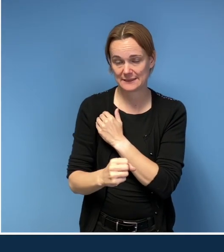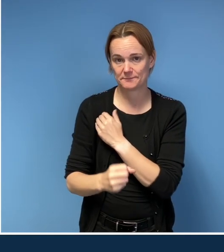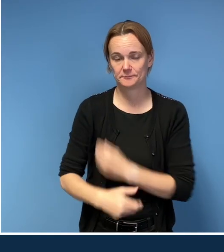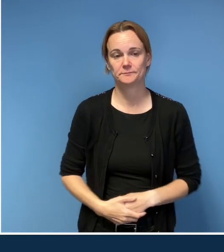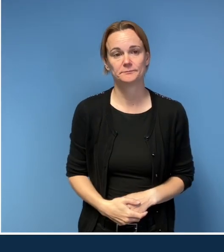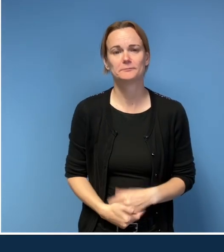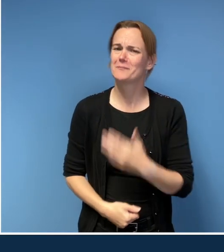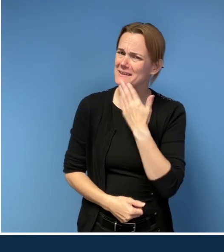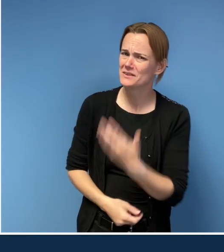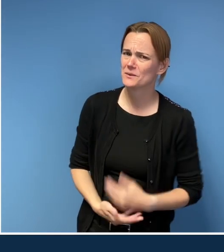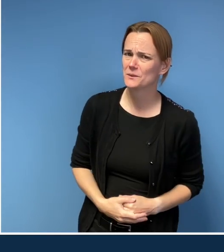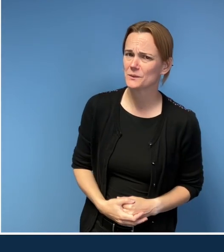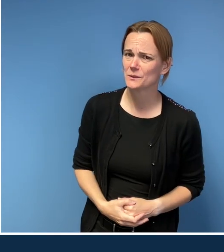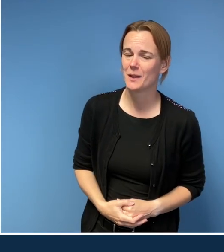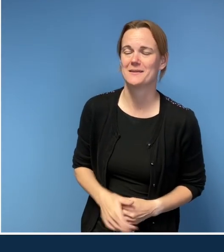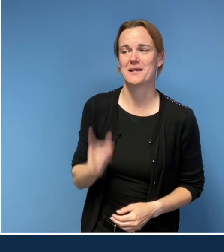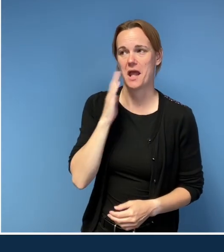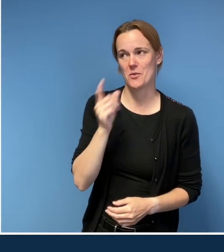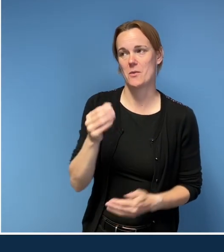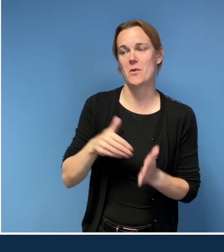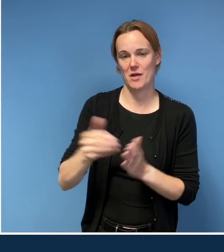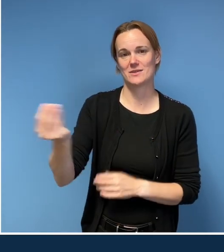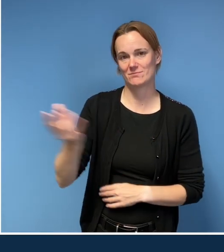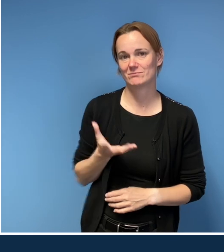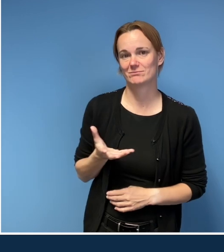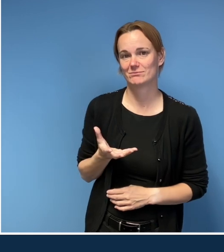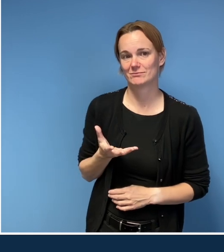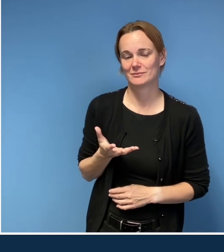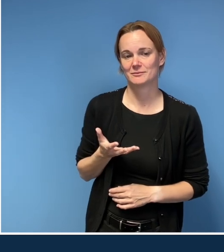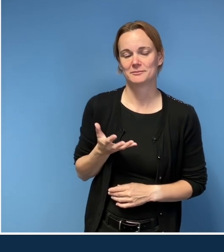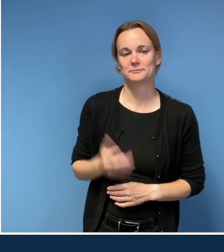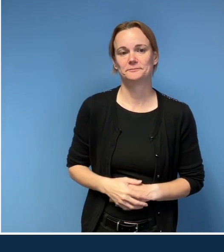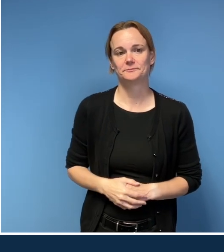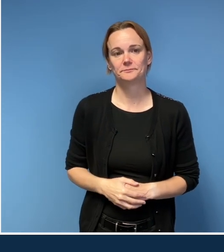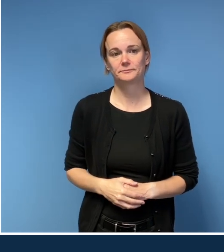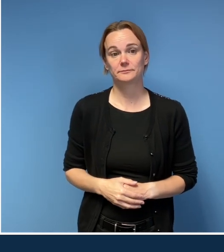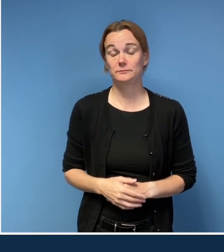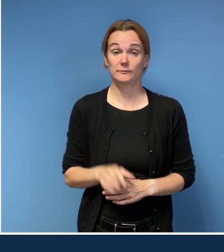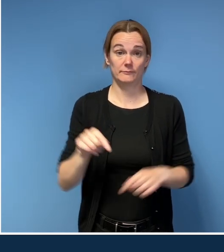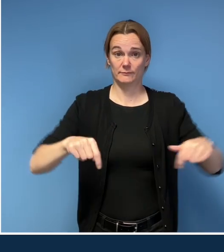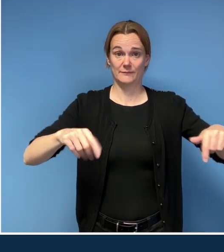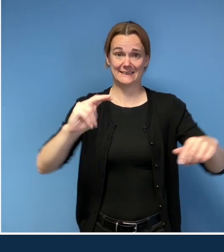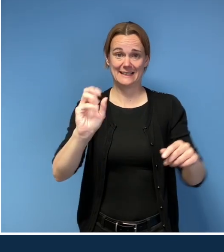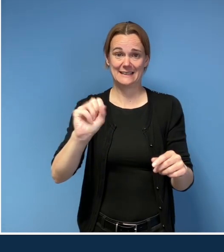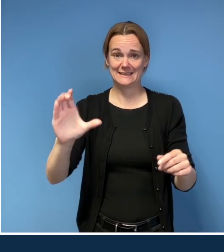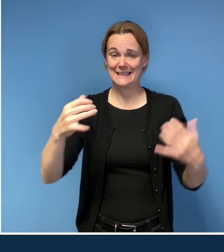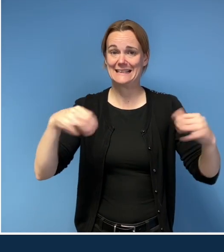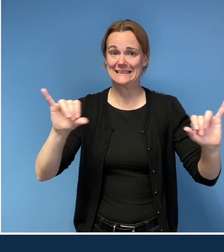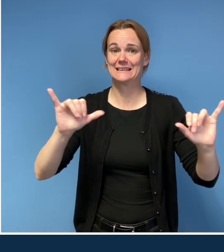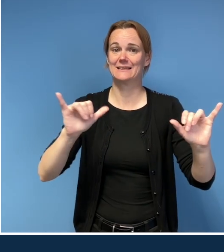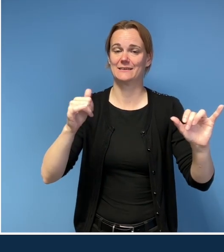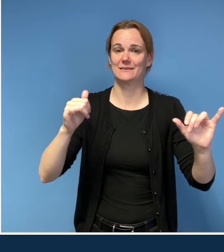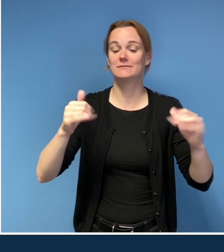Thank you for sharing that, Denise. One of the things you've said to me many times that I know I really appreciate is the fact that we have real work to do here at NSCC. There is no doubt